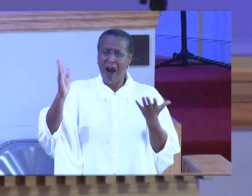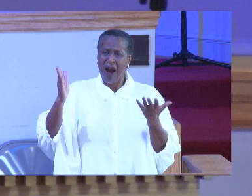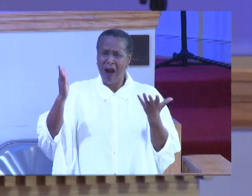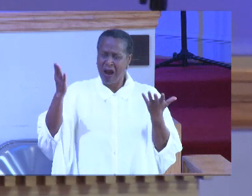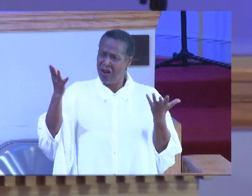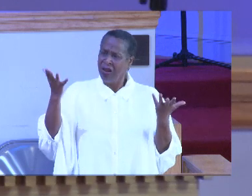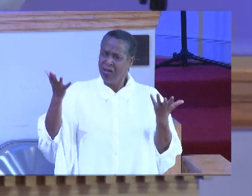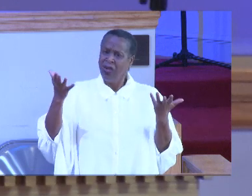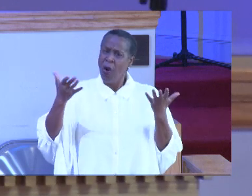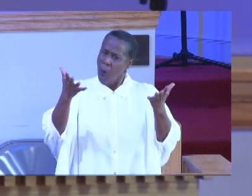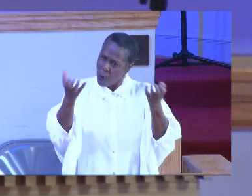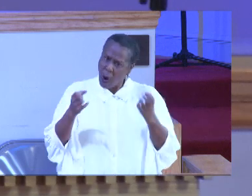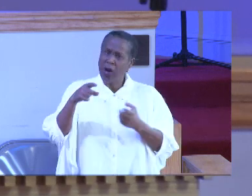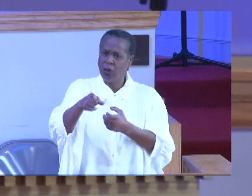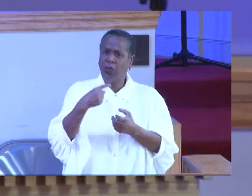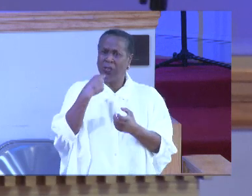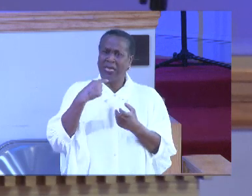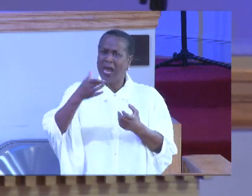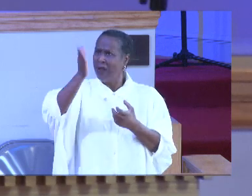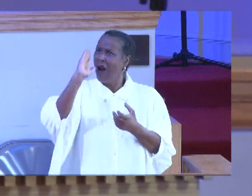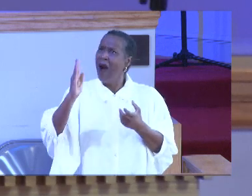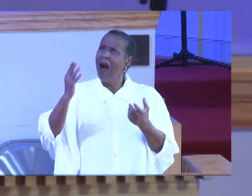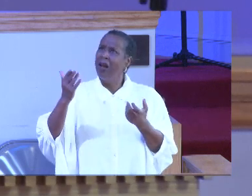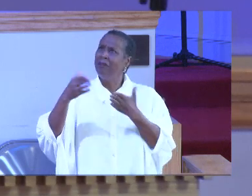when God wants to do something.